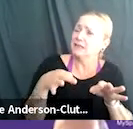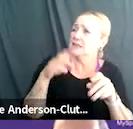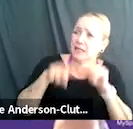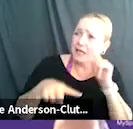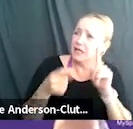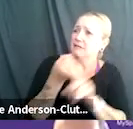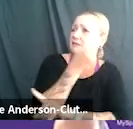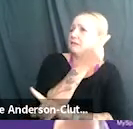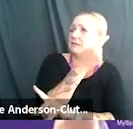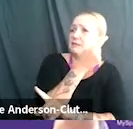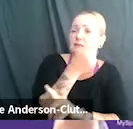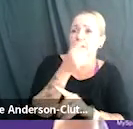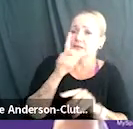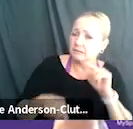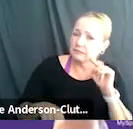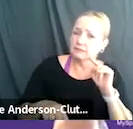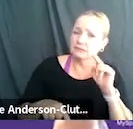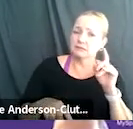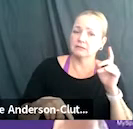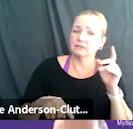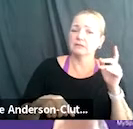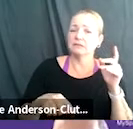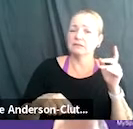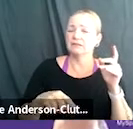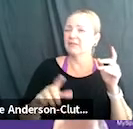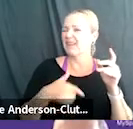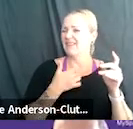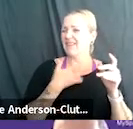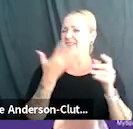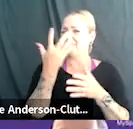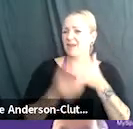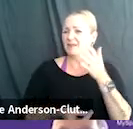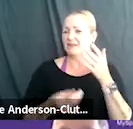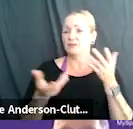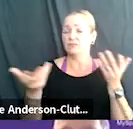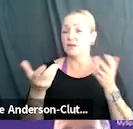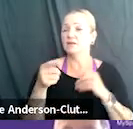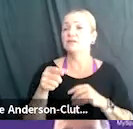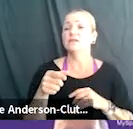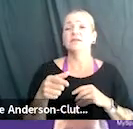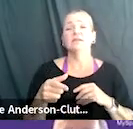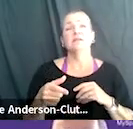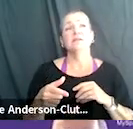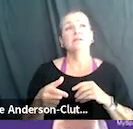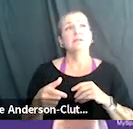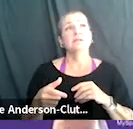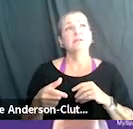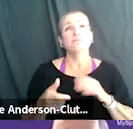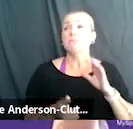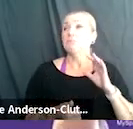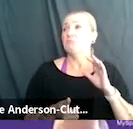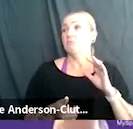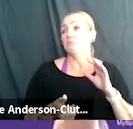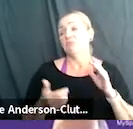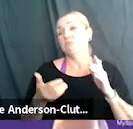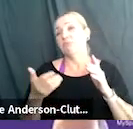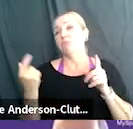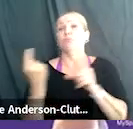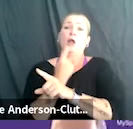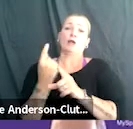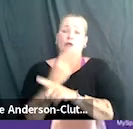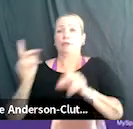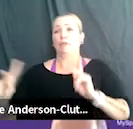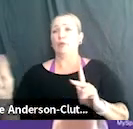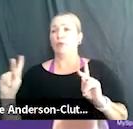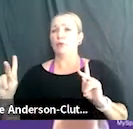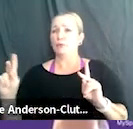out is it should be insistence on following routines that most people wouldn't think of as being important, because we all have routines that need to be